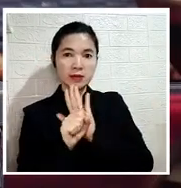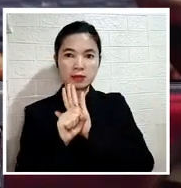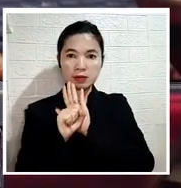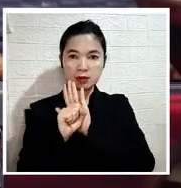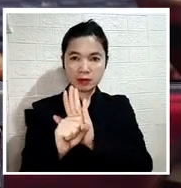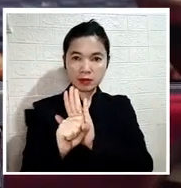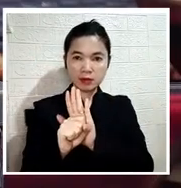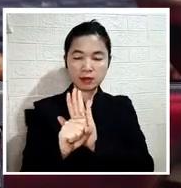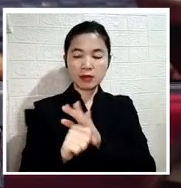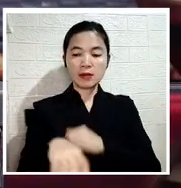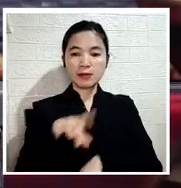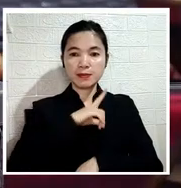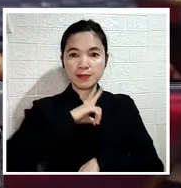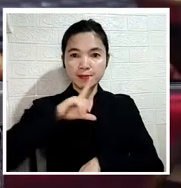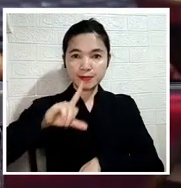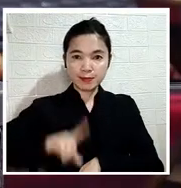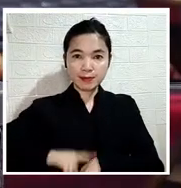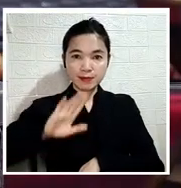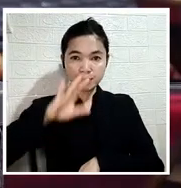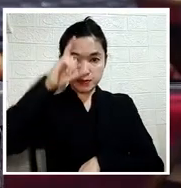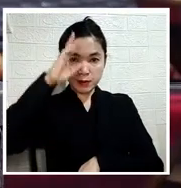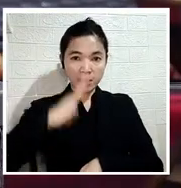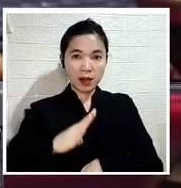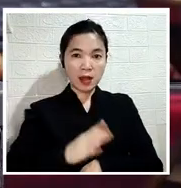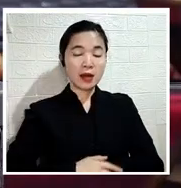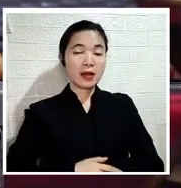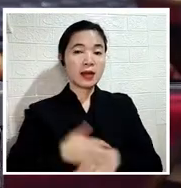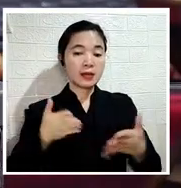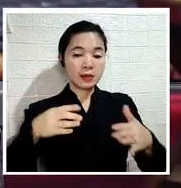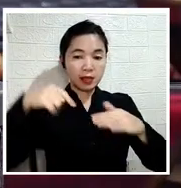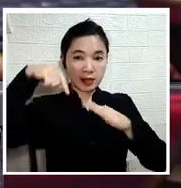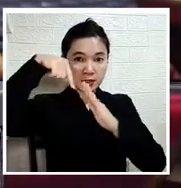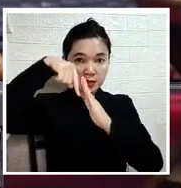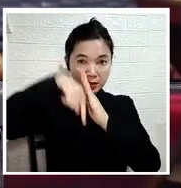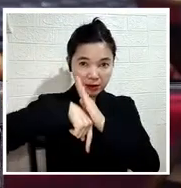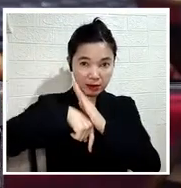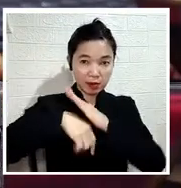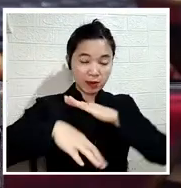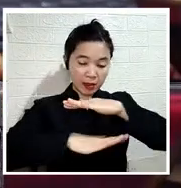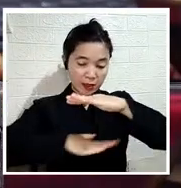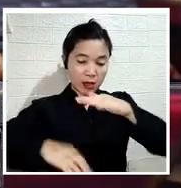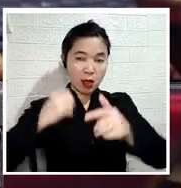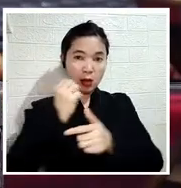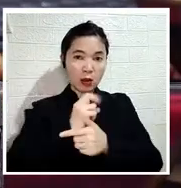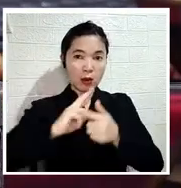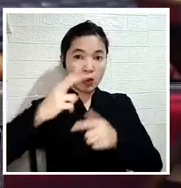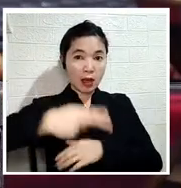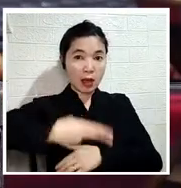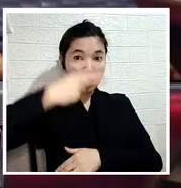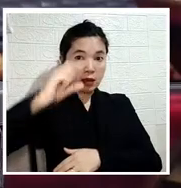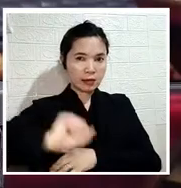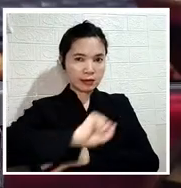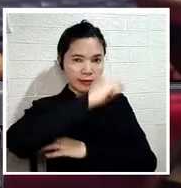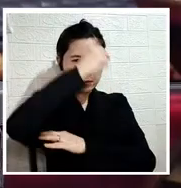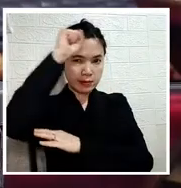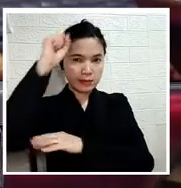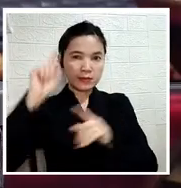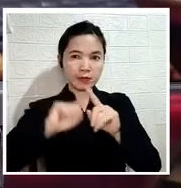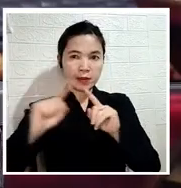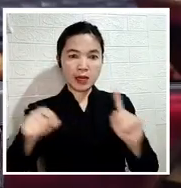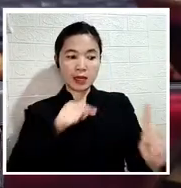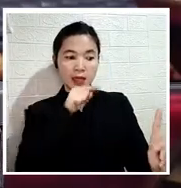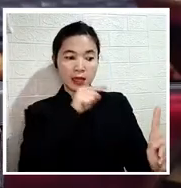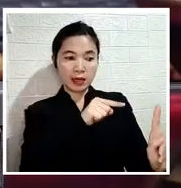it be deep as the netherworld or high as the sky." But Ahaz